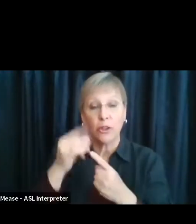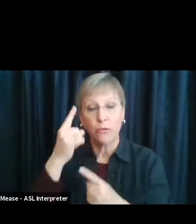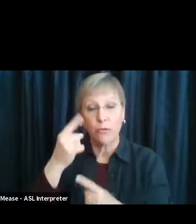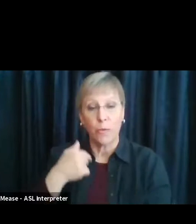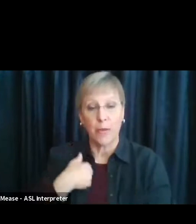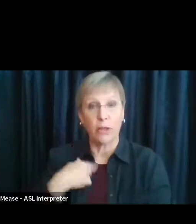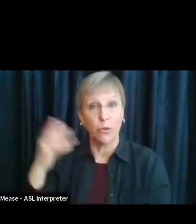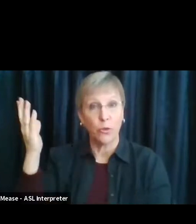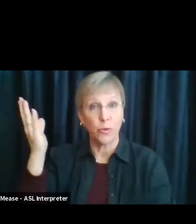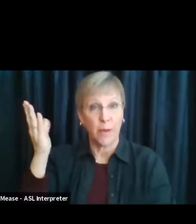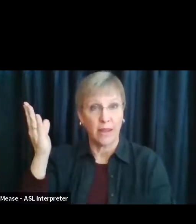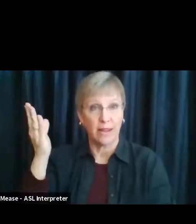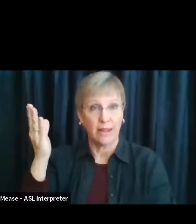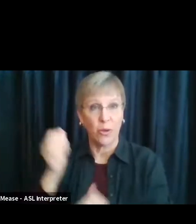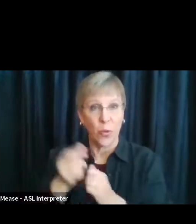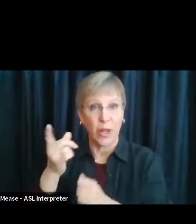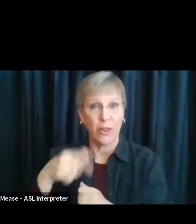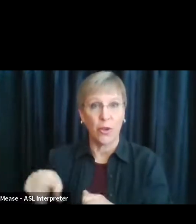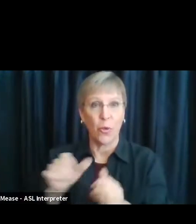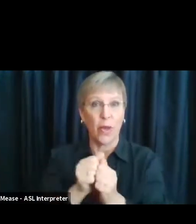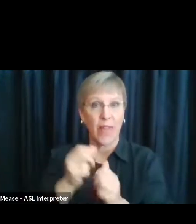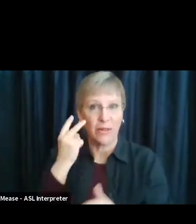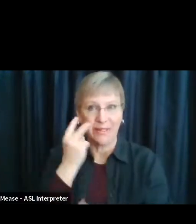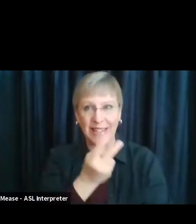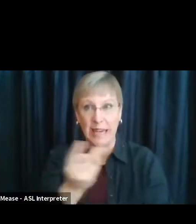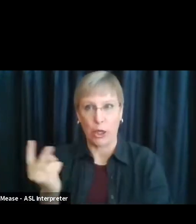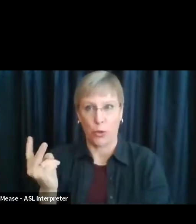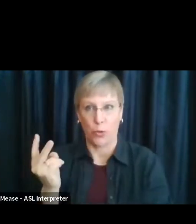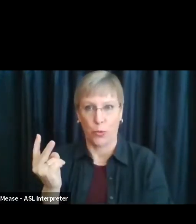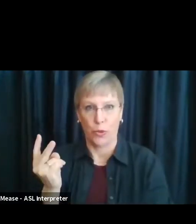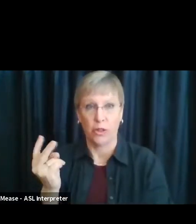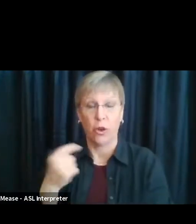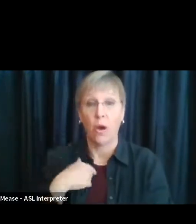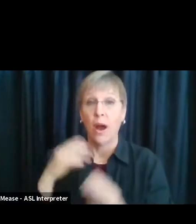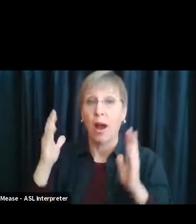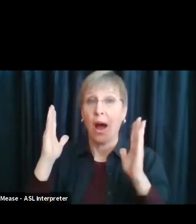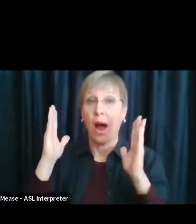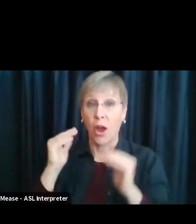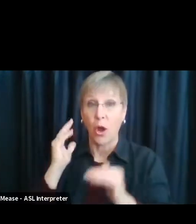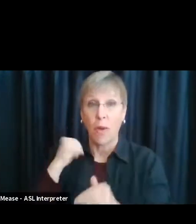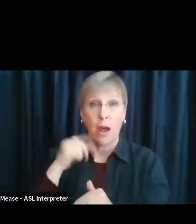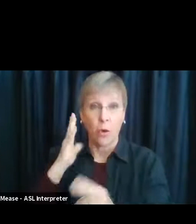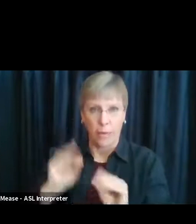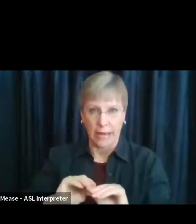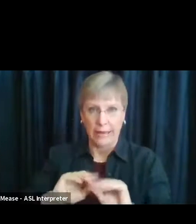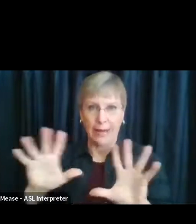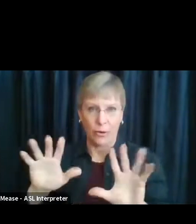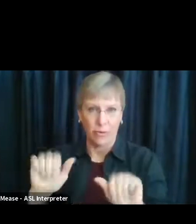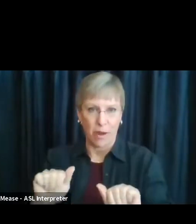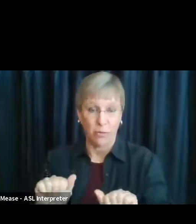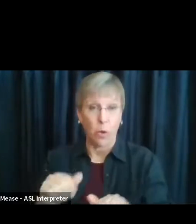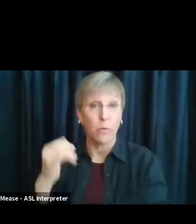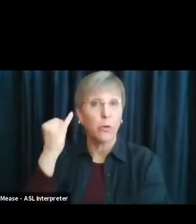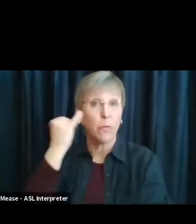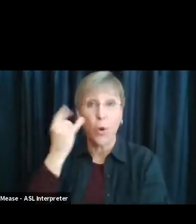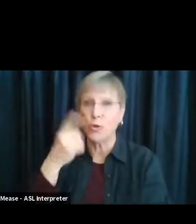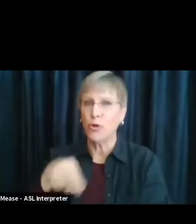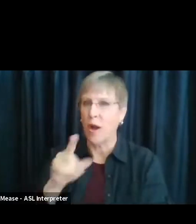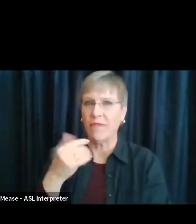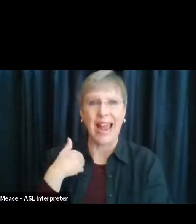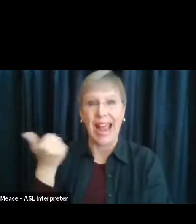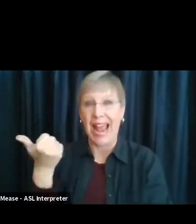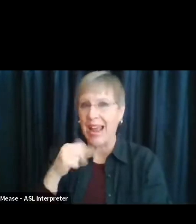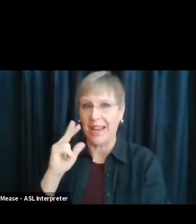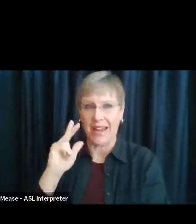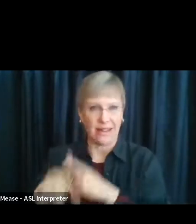to speak with you without seeing you, so I hope I will be as clear as possible. If you have any kind